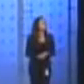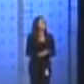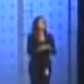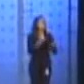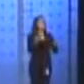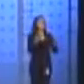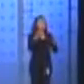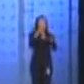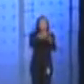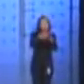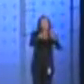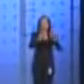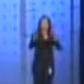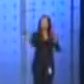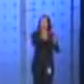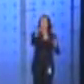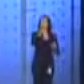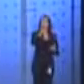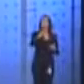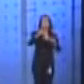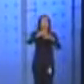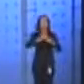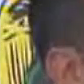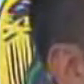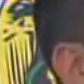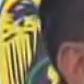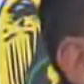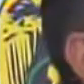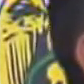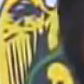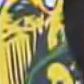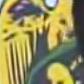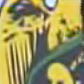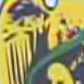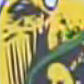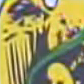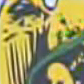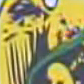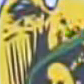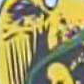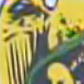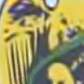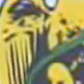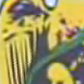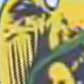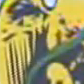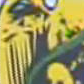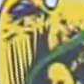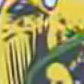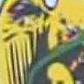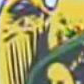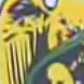there's thousands of Pauls waiting in our government today to be awakened. It's the kind of problem-solving, common-sense initiative that's a great example of the